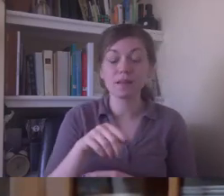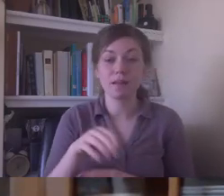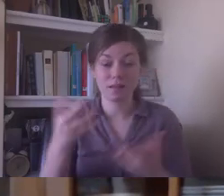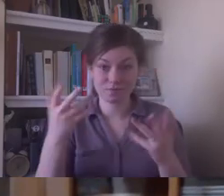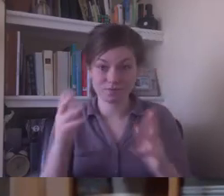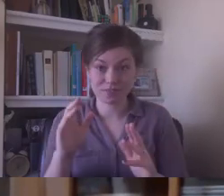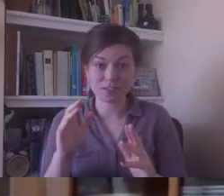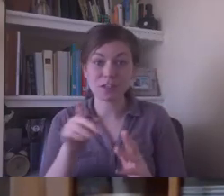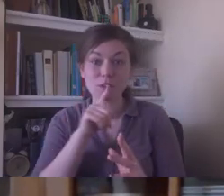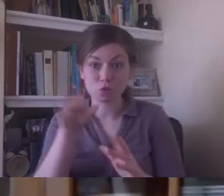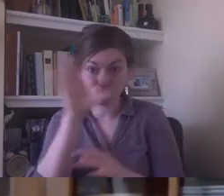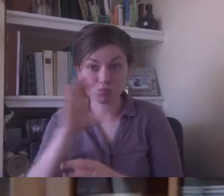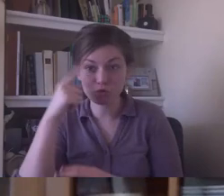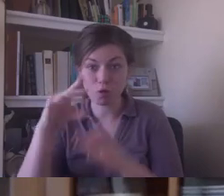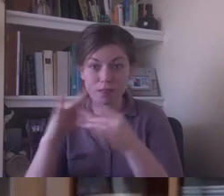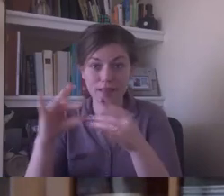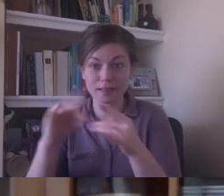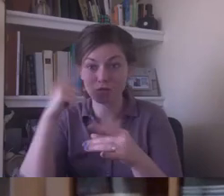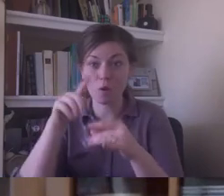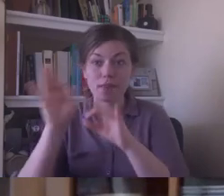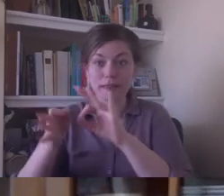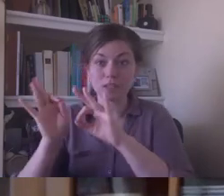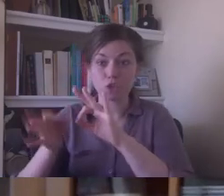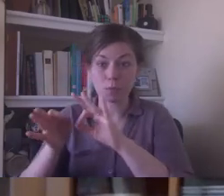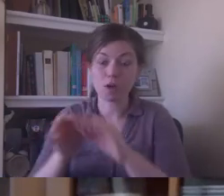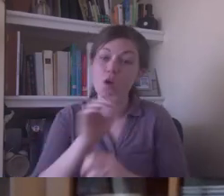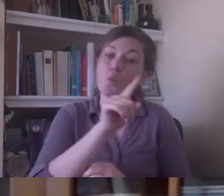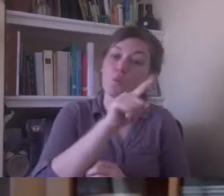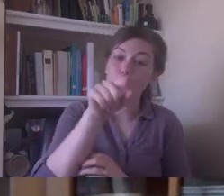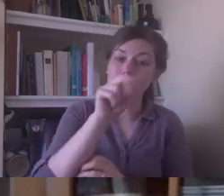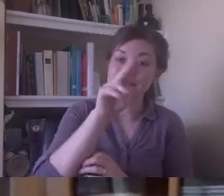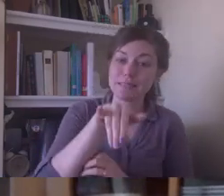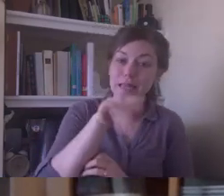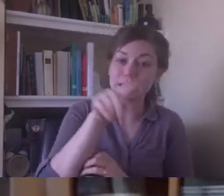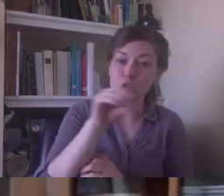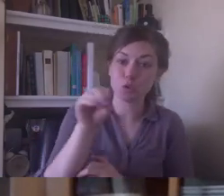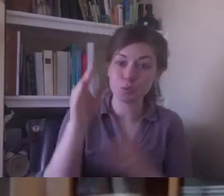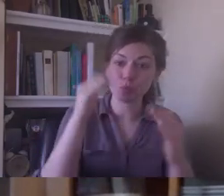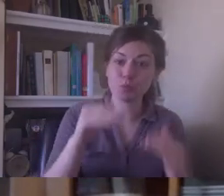the sign language interpreted One Dainty Zoo and Cock-a-Doodle Oops